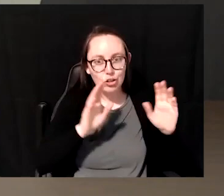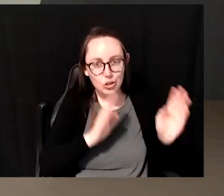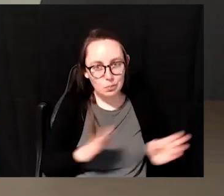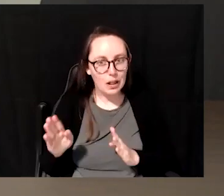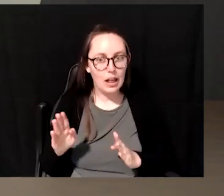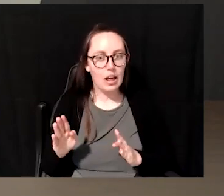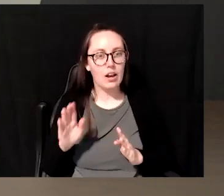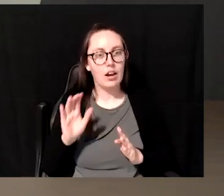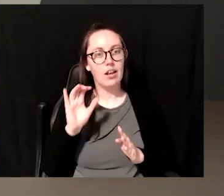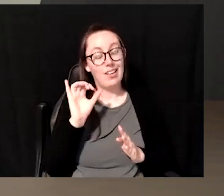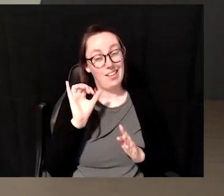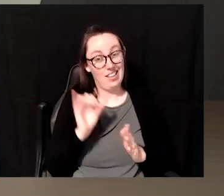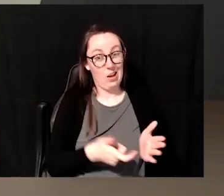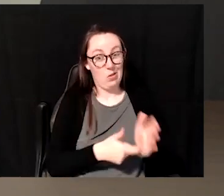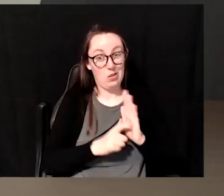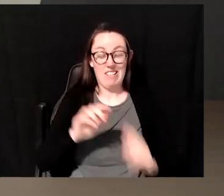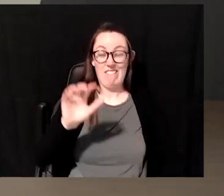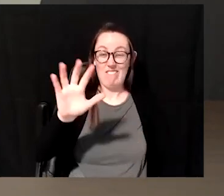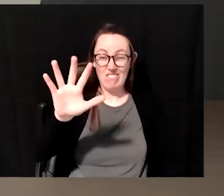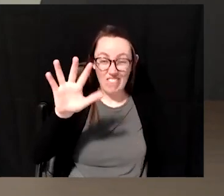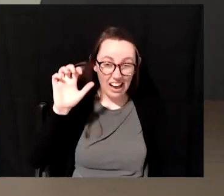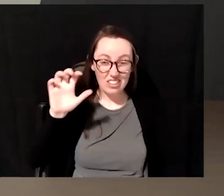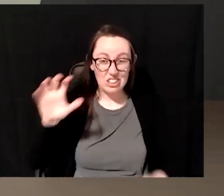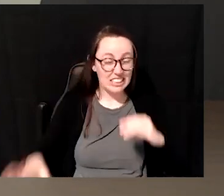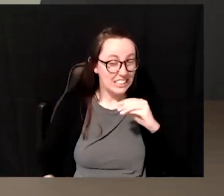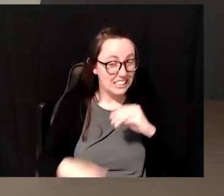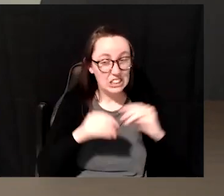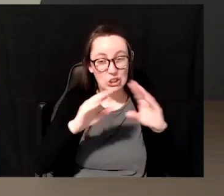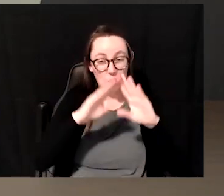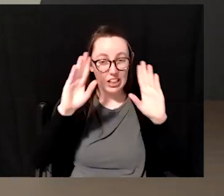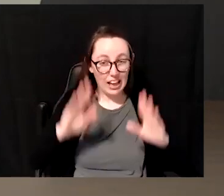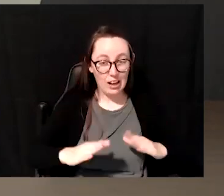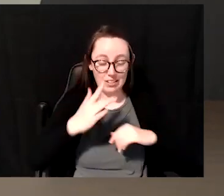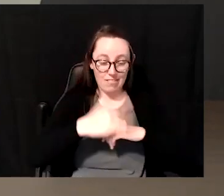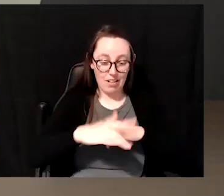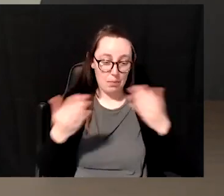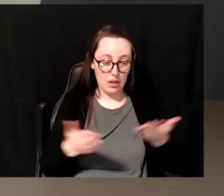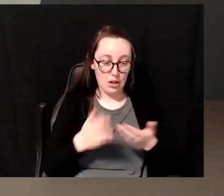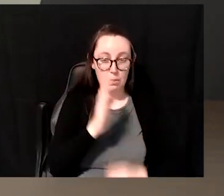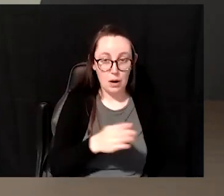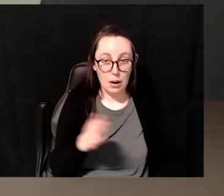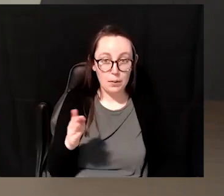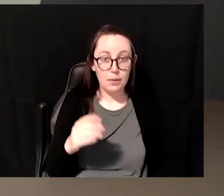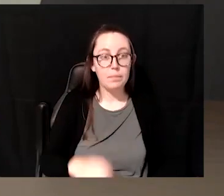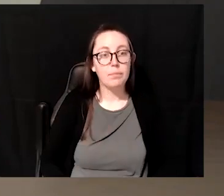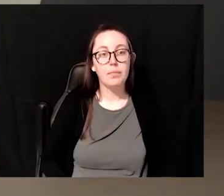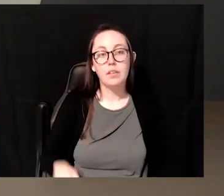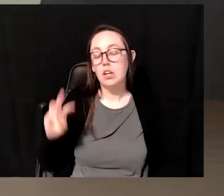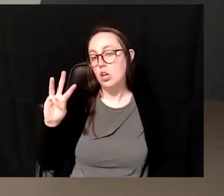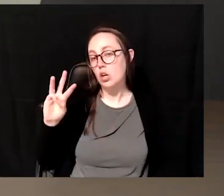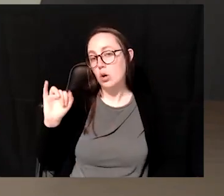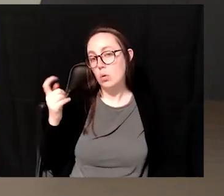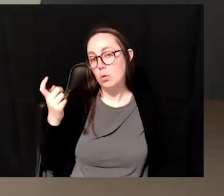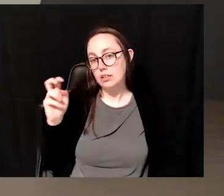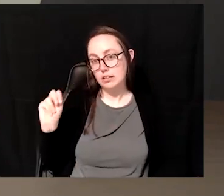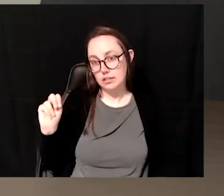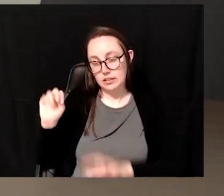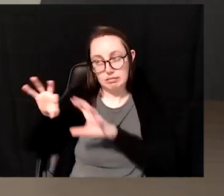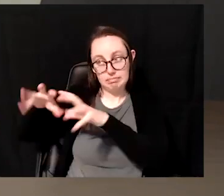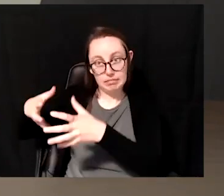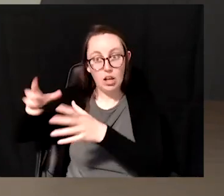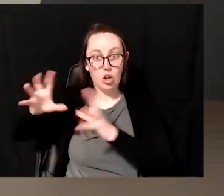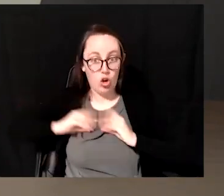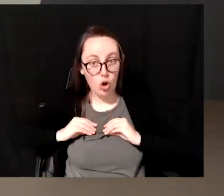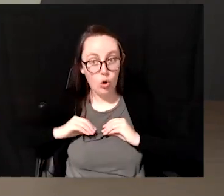housing units in Brattleboro uh the Winston priority Center is the owner of a 180 acre property in the center of town